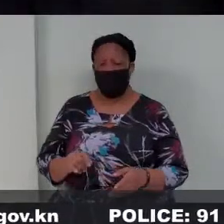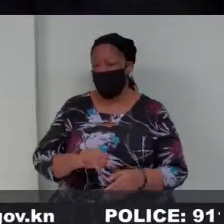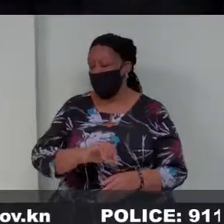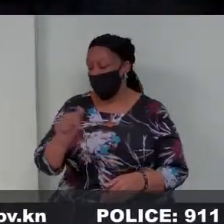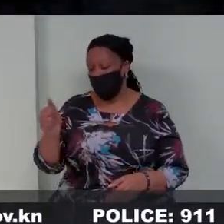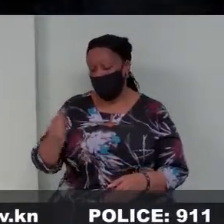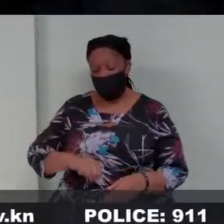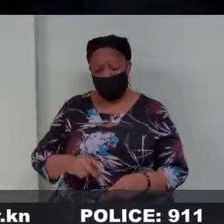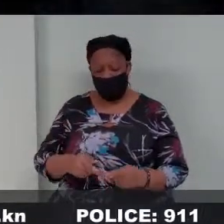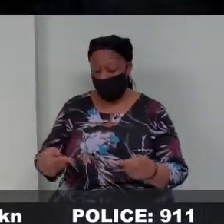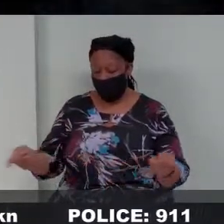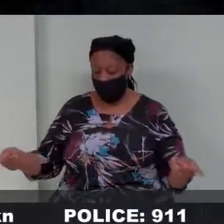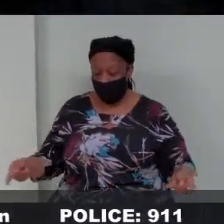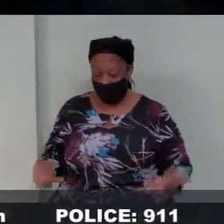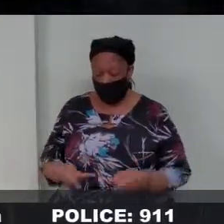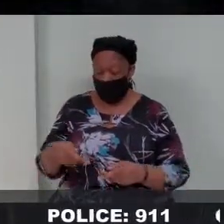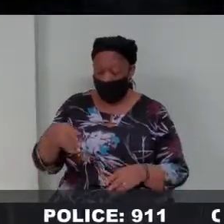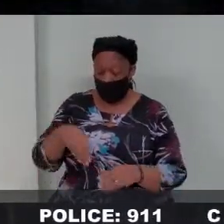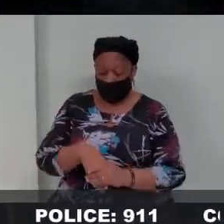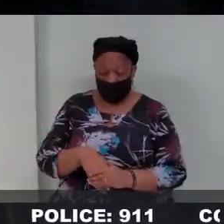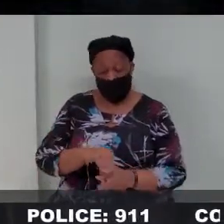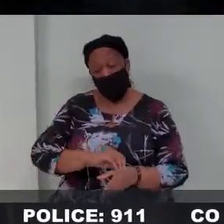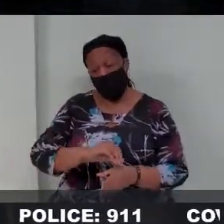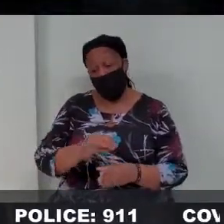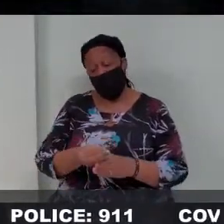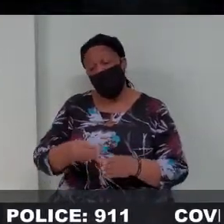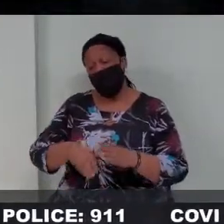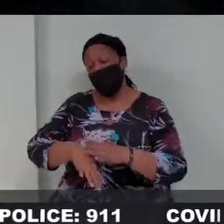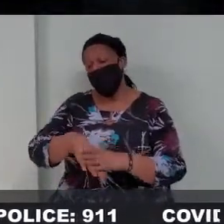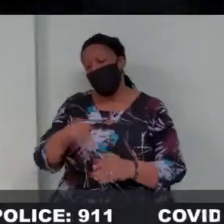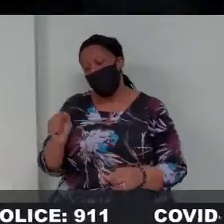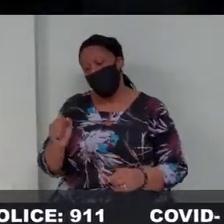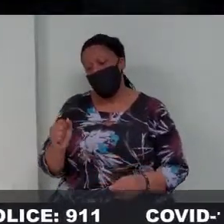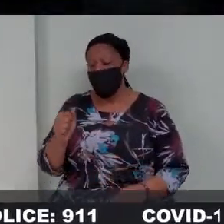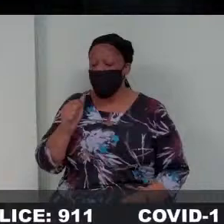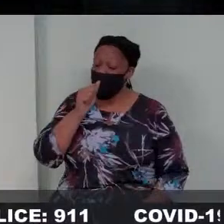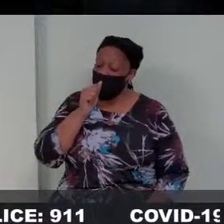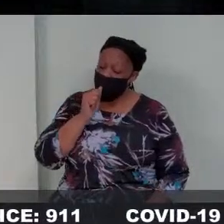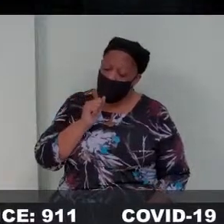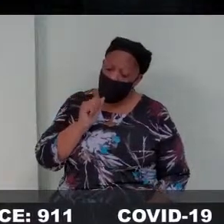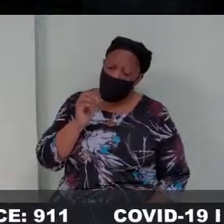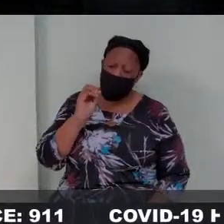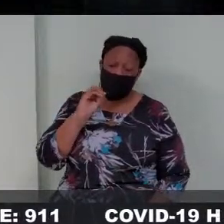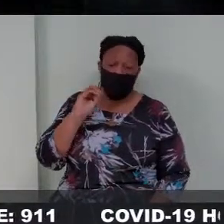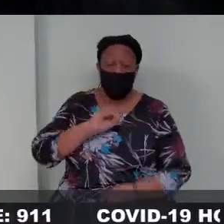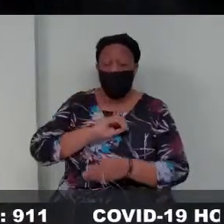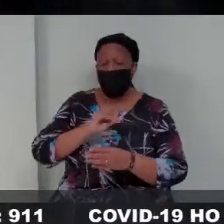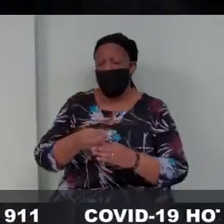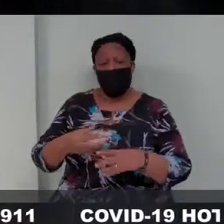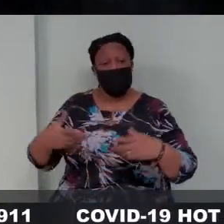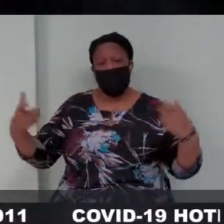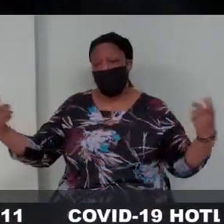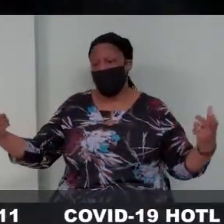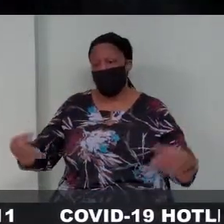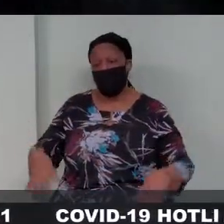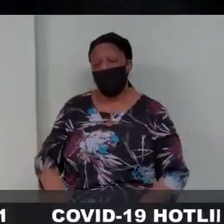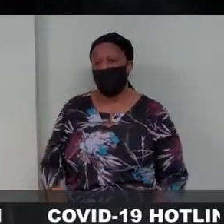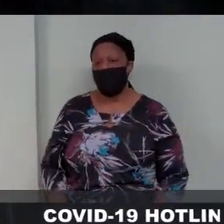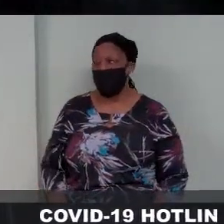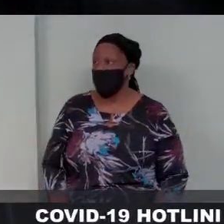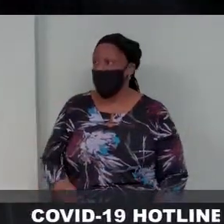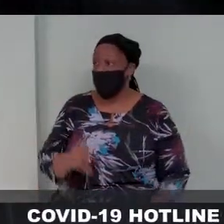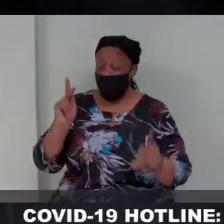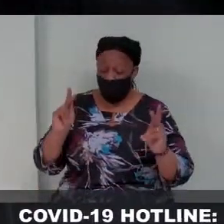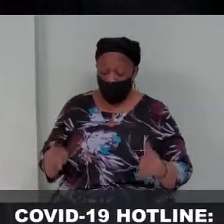space, whether indoor or outdoor, whether privately or publicly owned, to which the public has access,